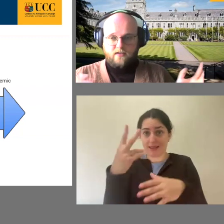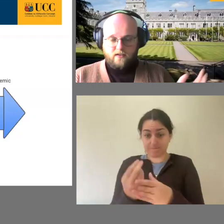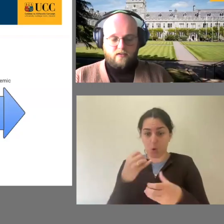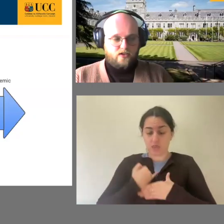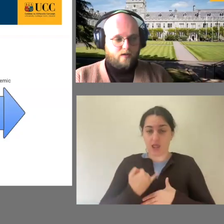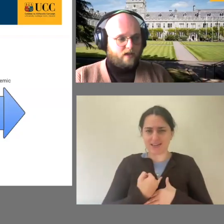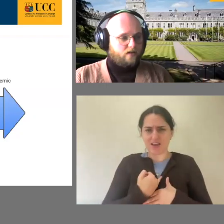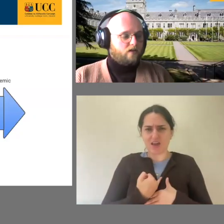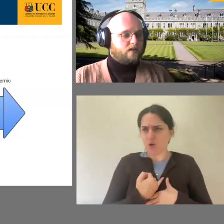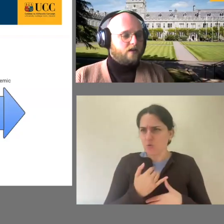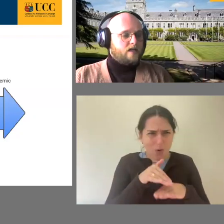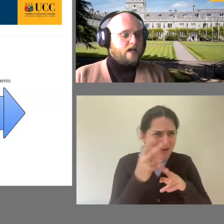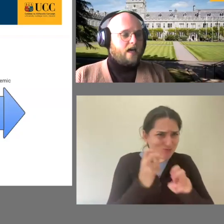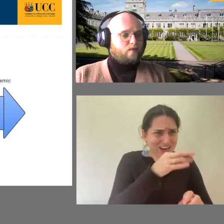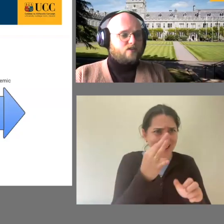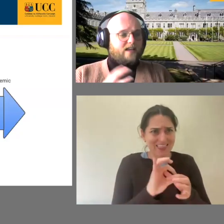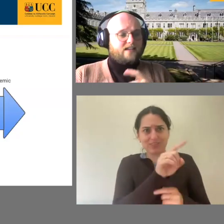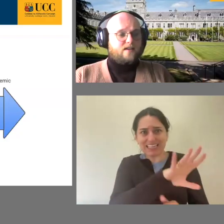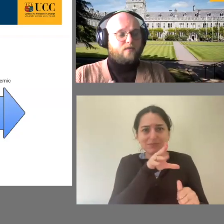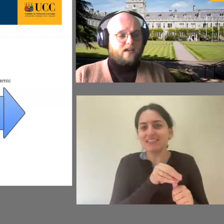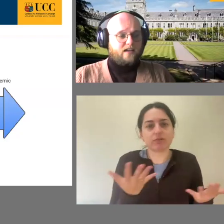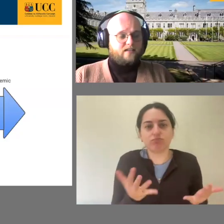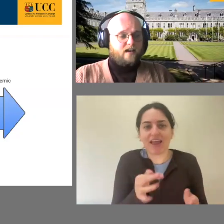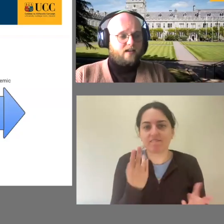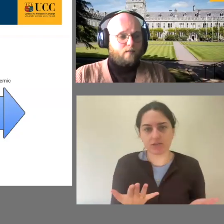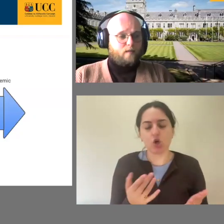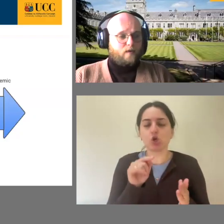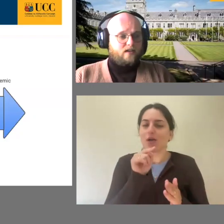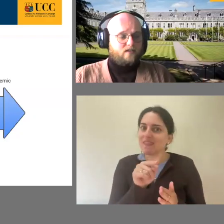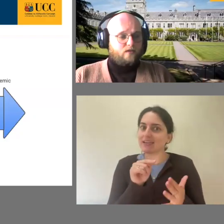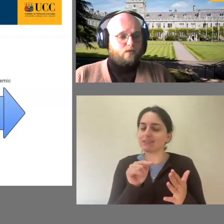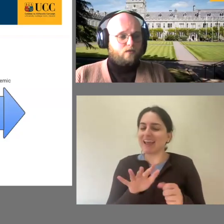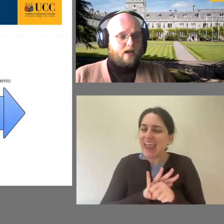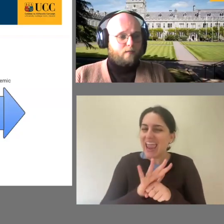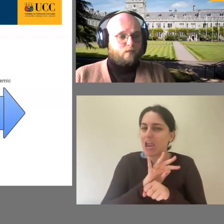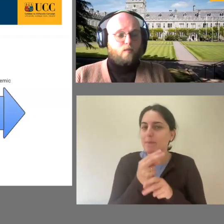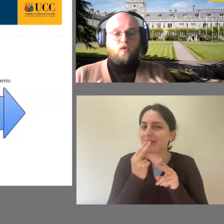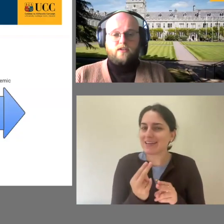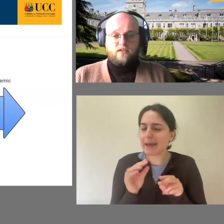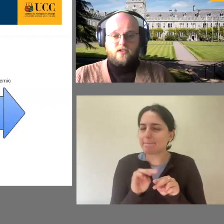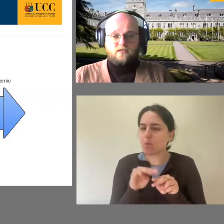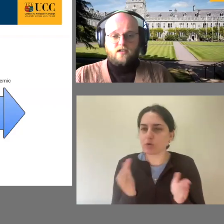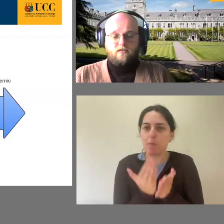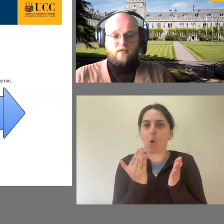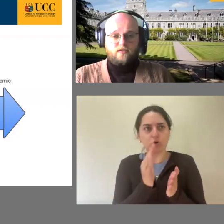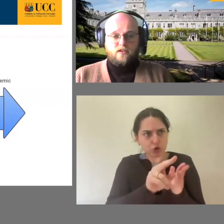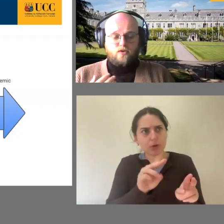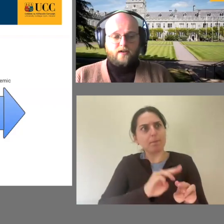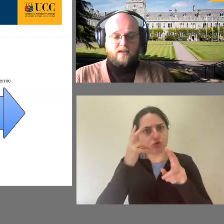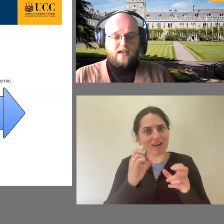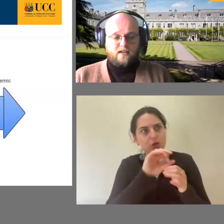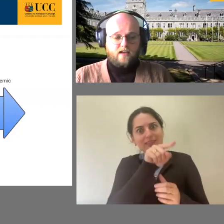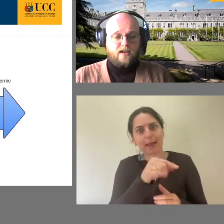the context of the search that we conducted. So that is something, and that is an area that maybe we need to promote research in